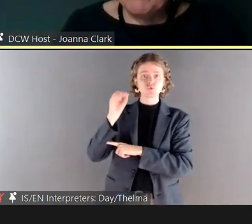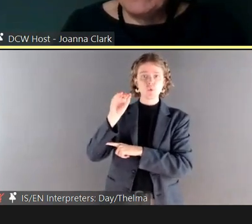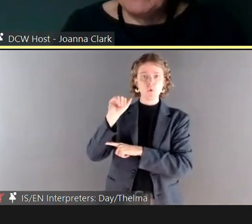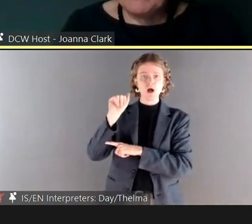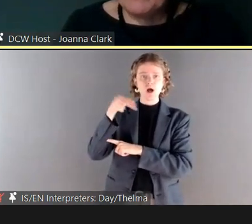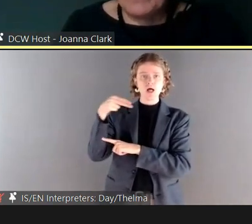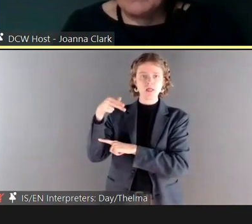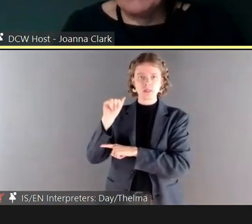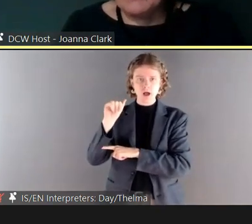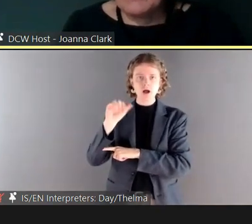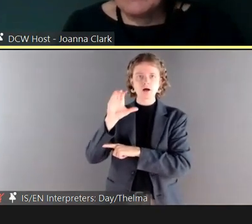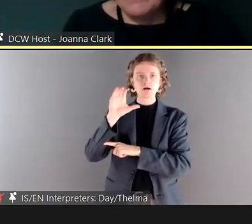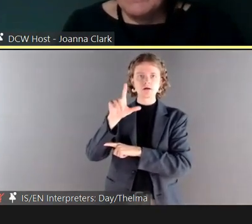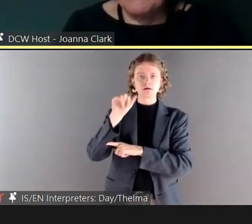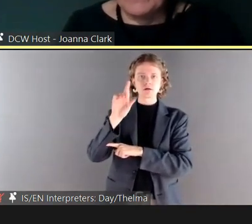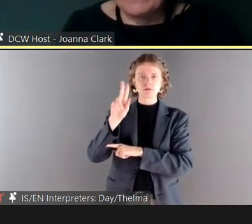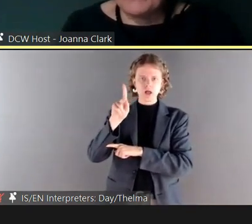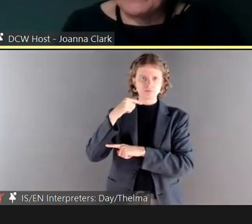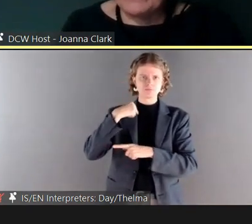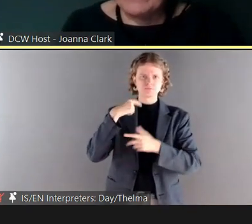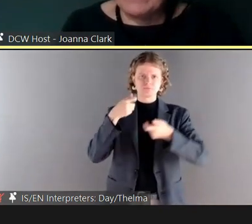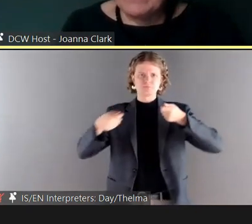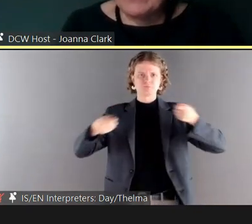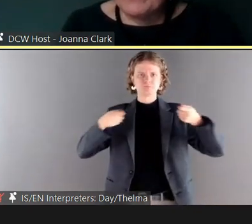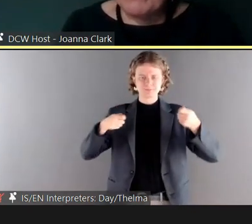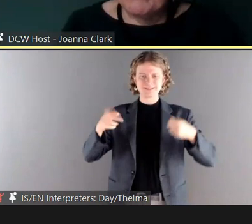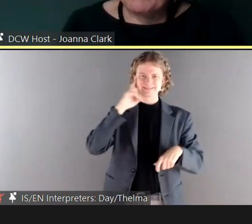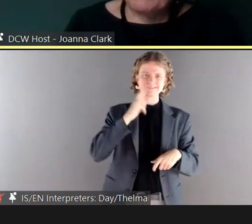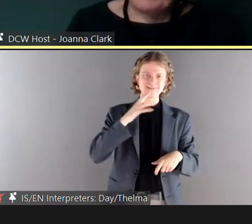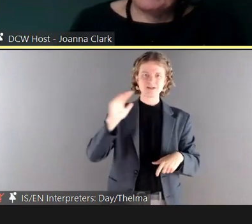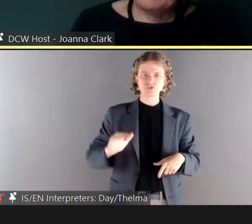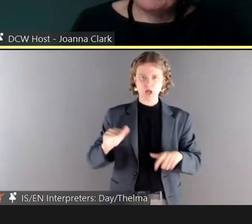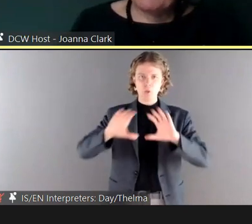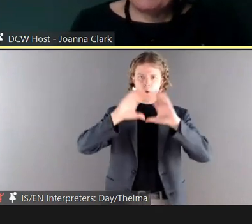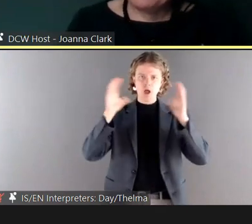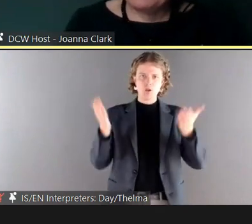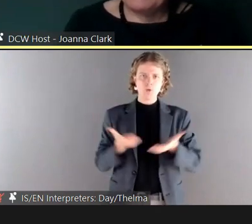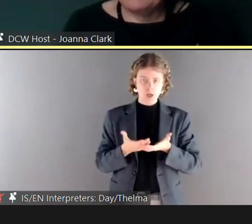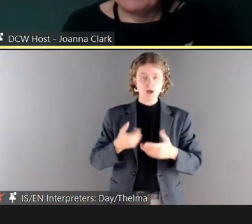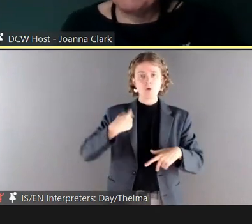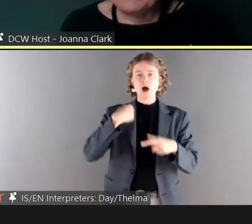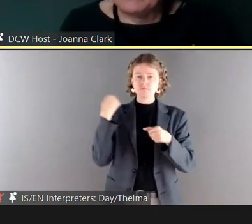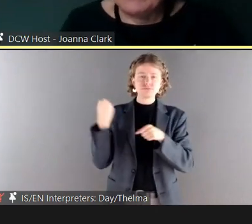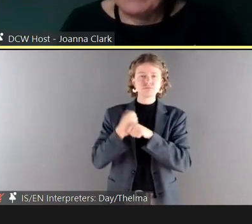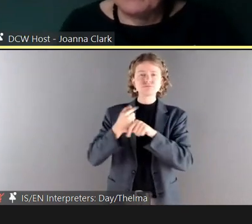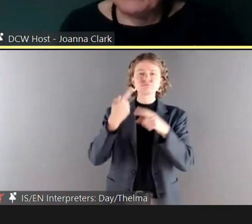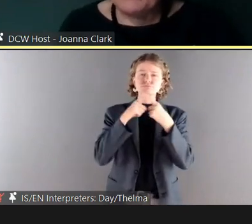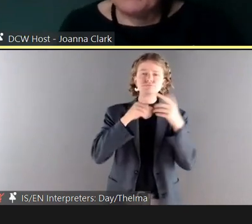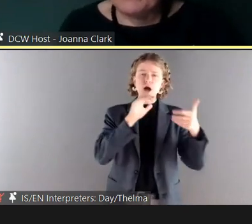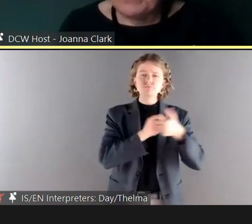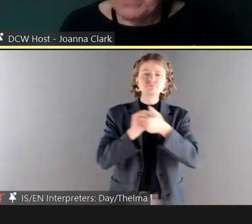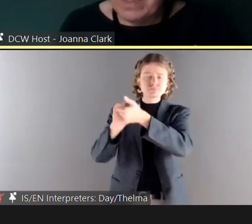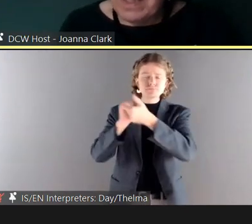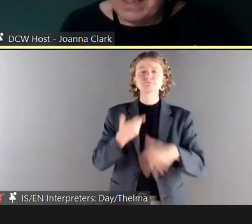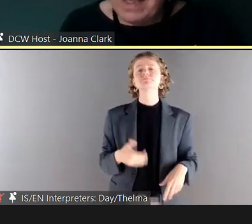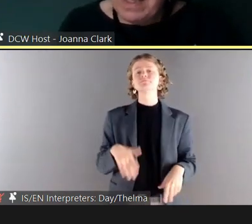with many different partners over the last 20 years. We work in South Asia and East Africa, and we used to